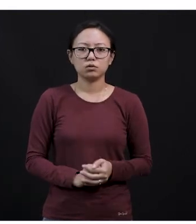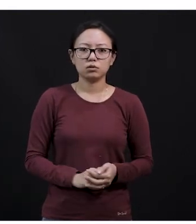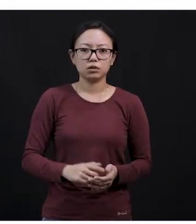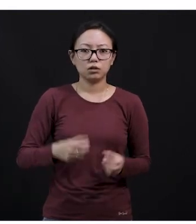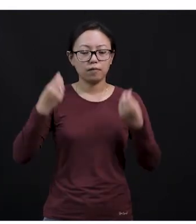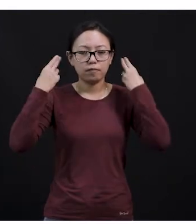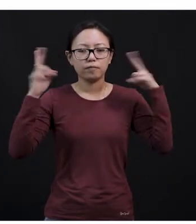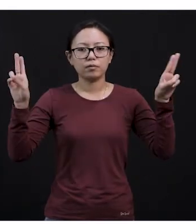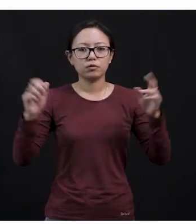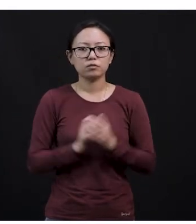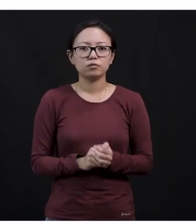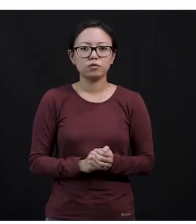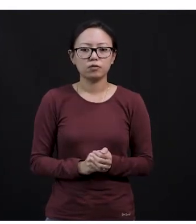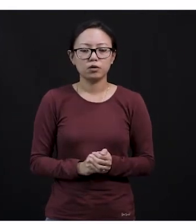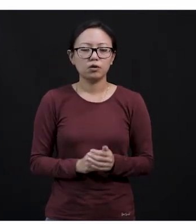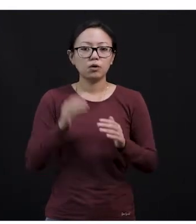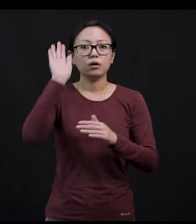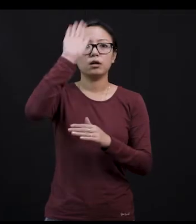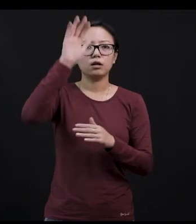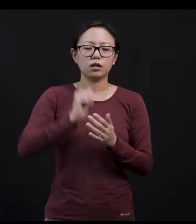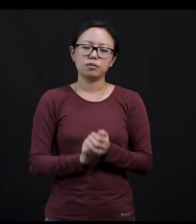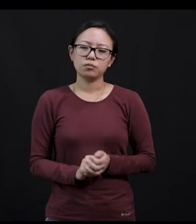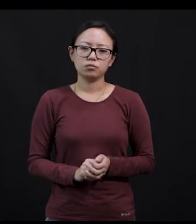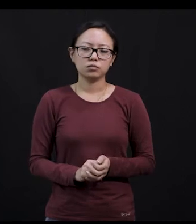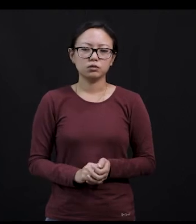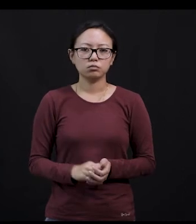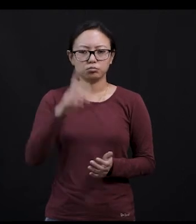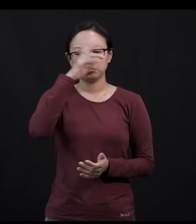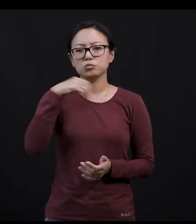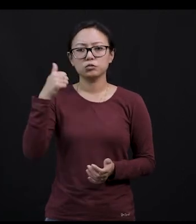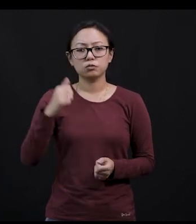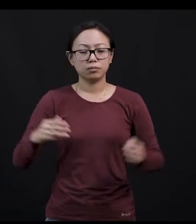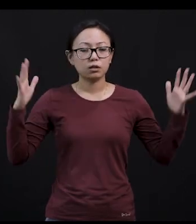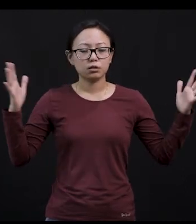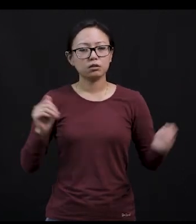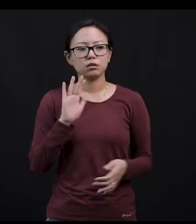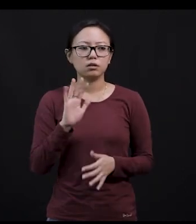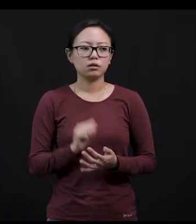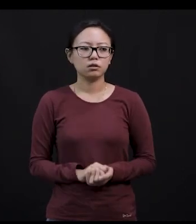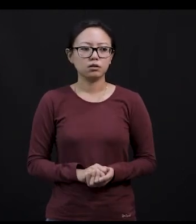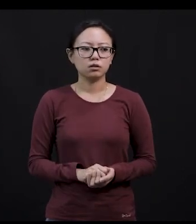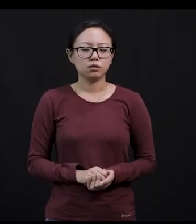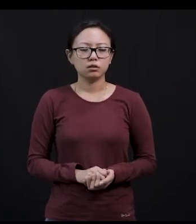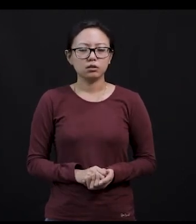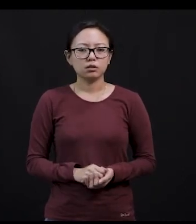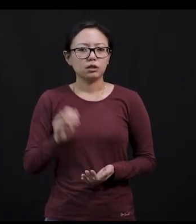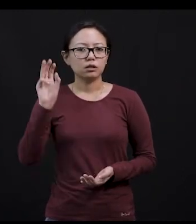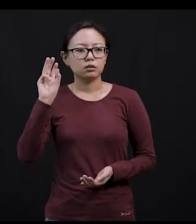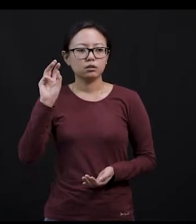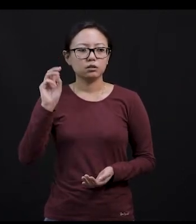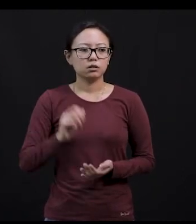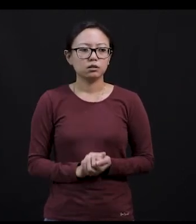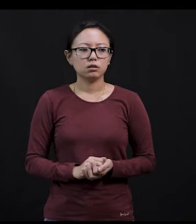also. So this is Chennai for you. And now the third one is Calcutta. Now we